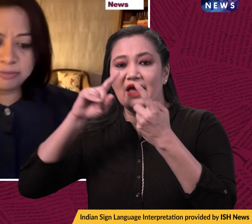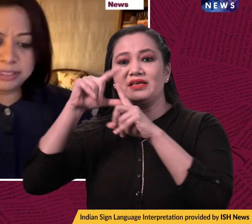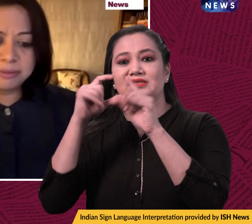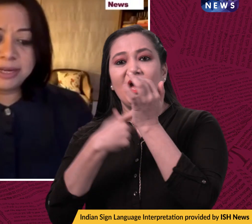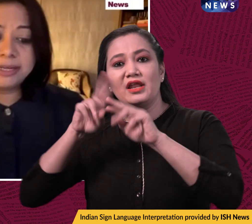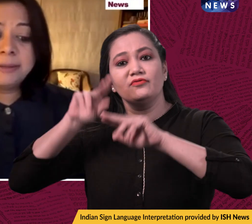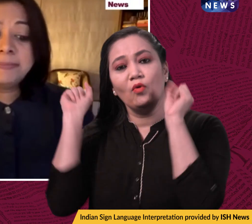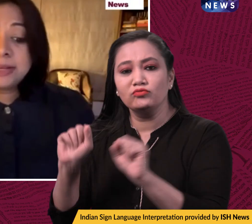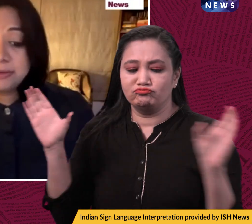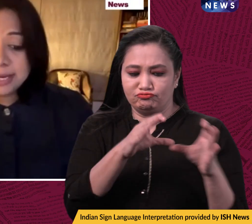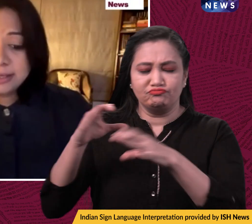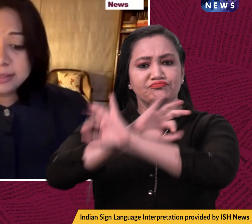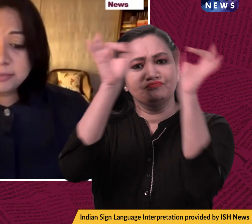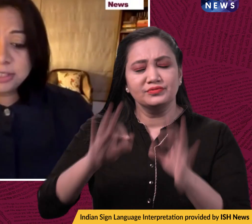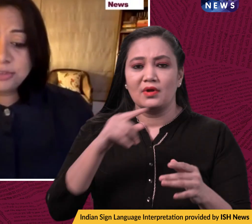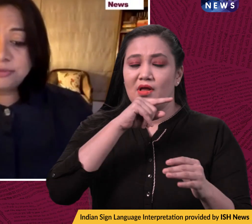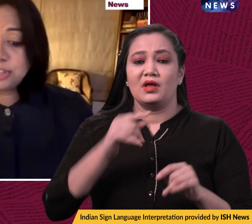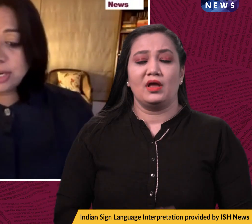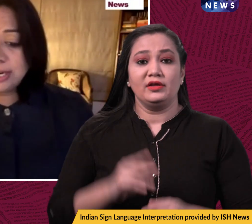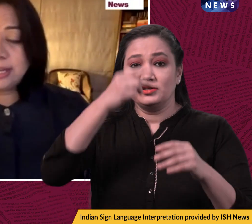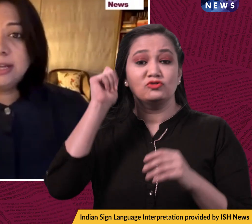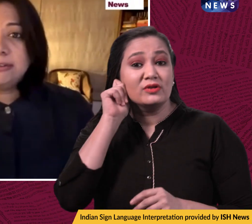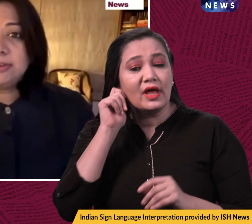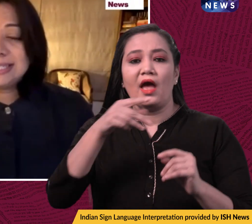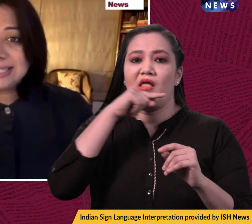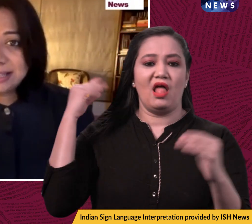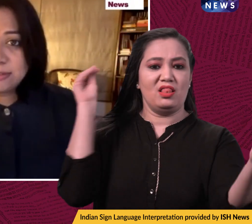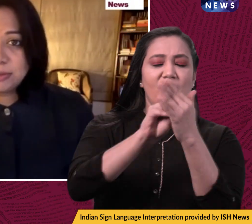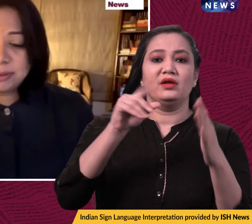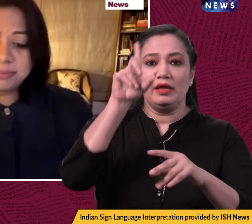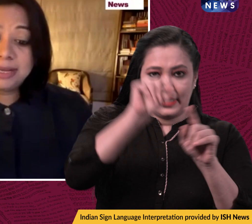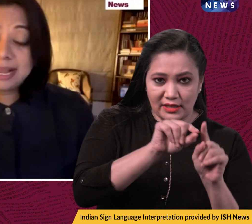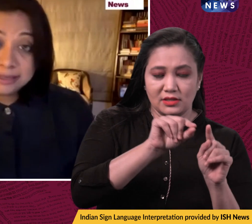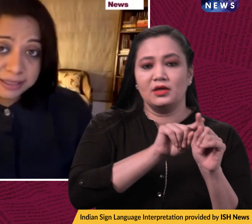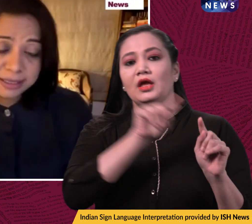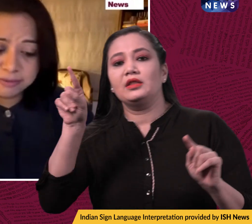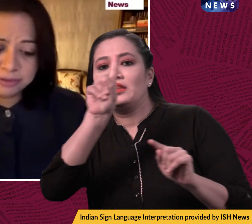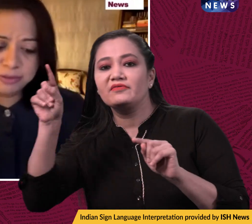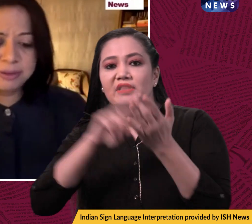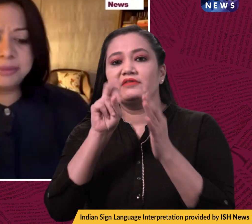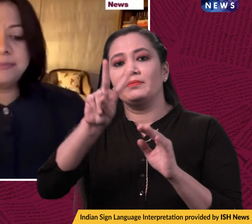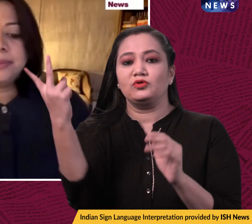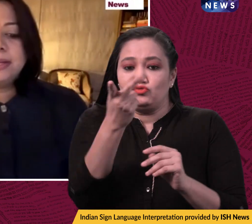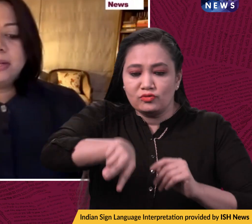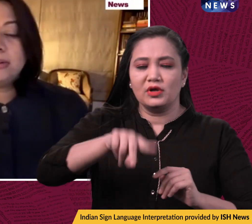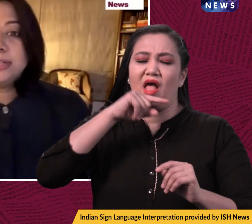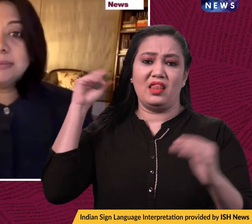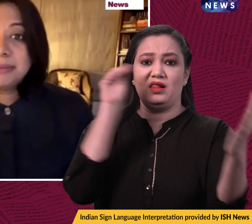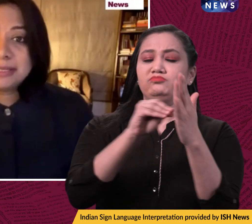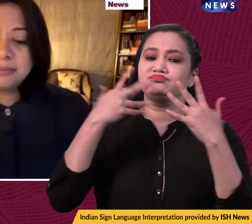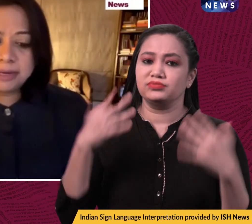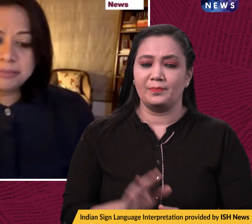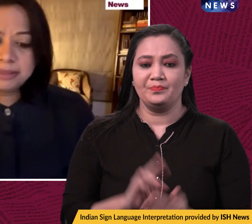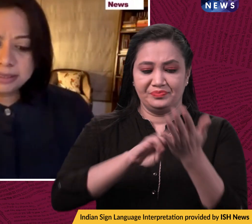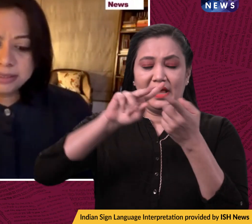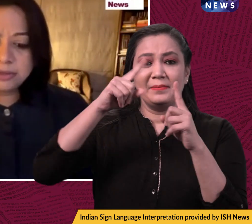Response Force have been deployed. A red alert has been issued for Chennai for the 10th of November and the 11th of November. According to the